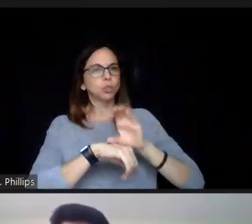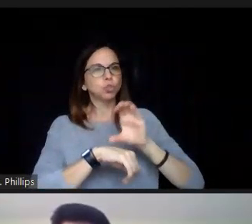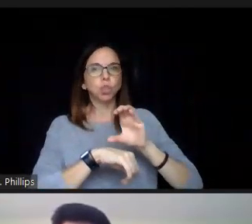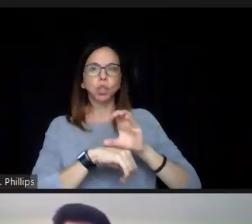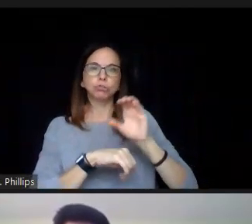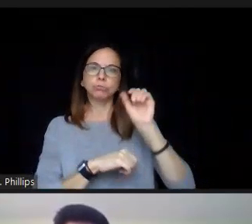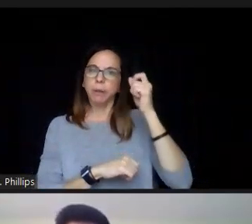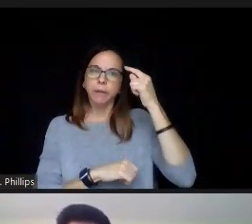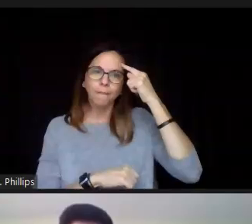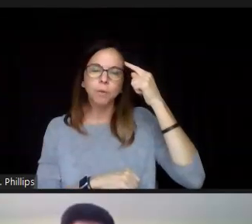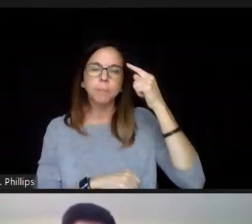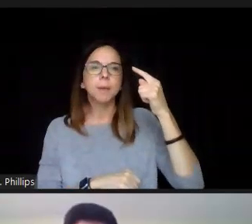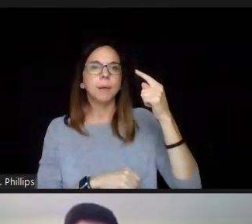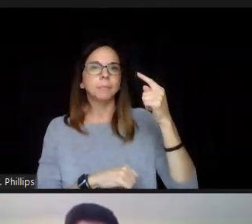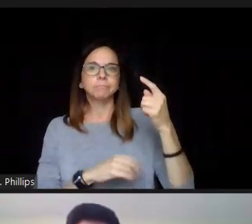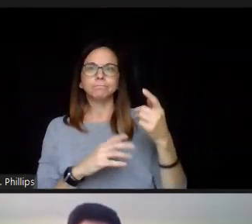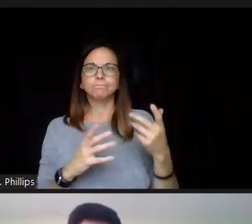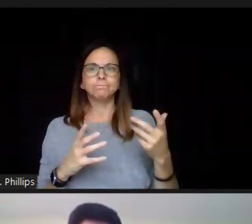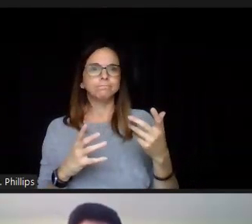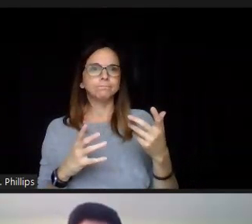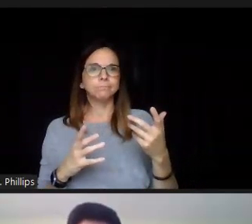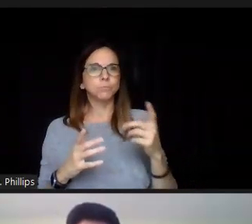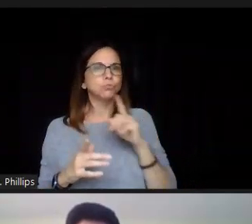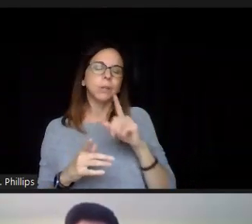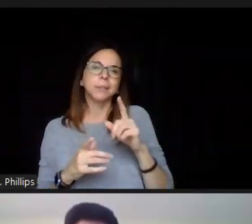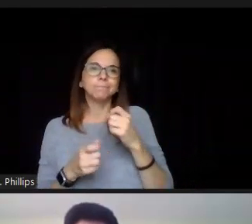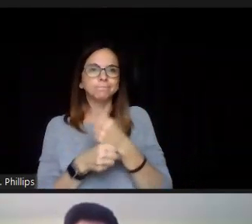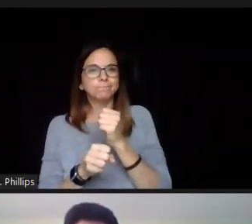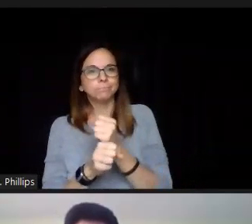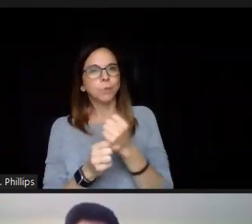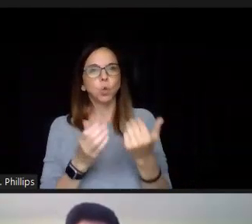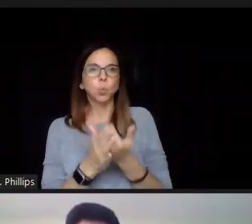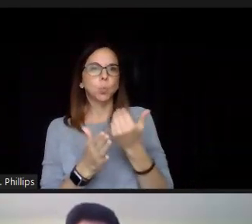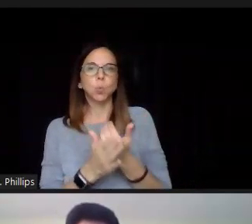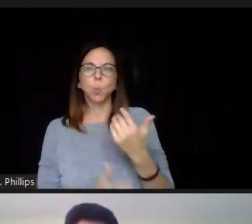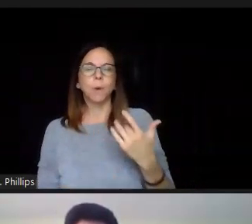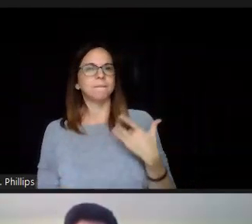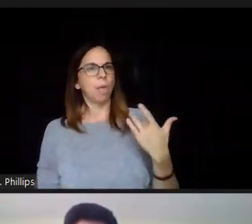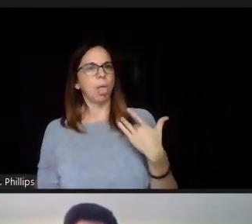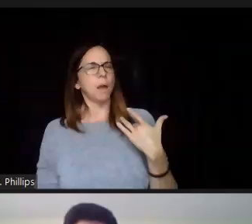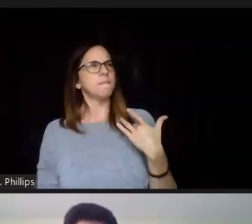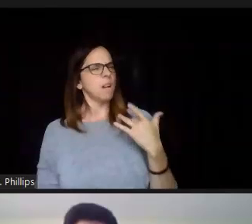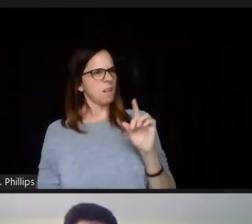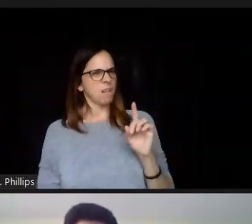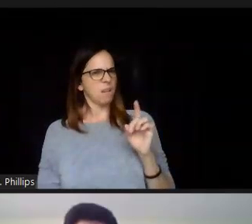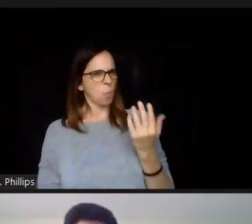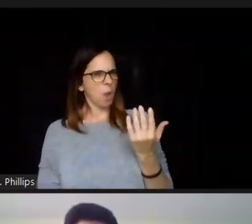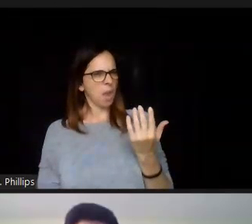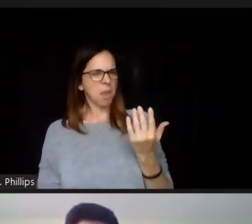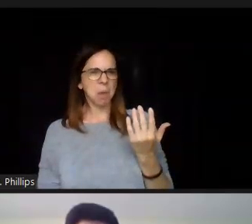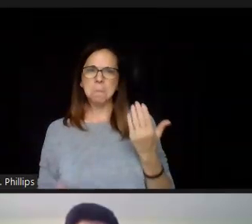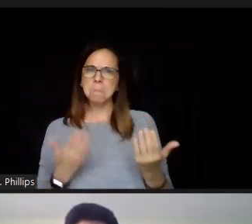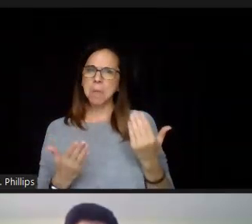and governments and kind of creates this new sense of, well, wait a minute, maybe we're